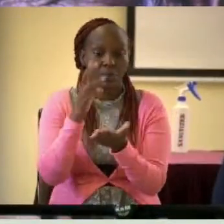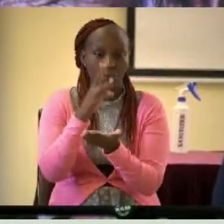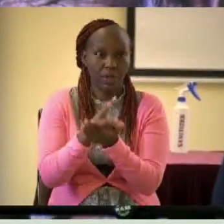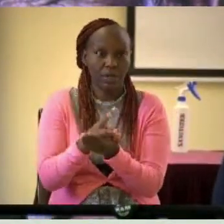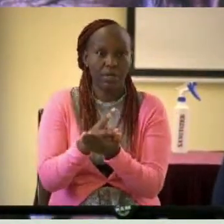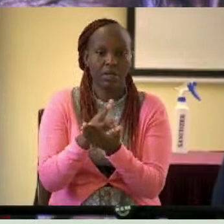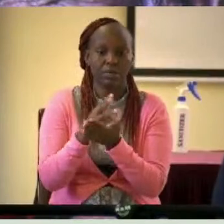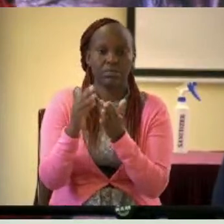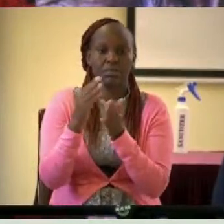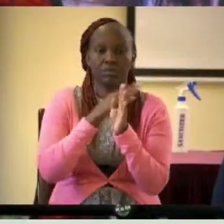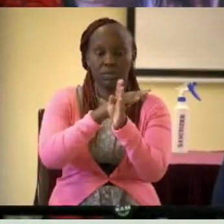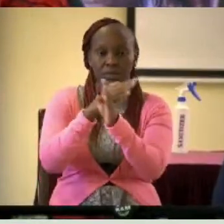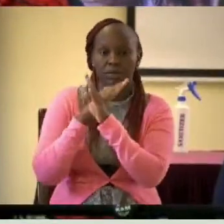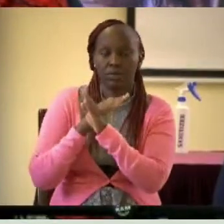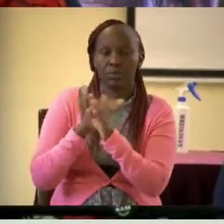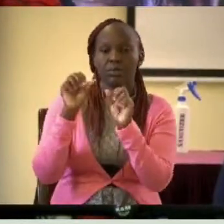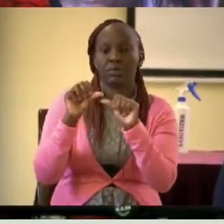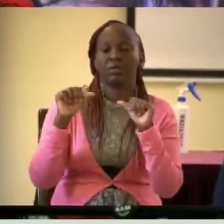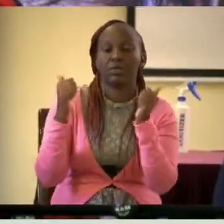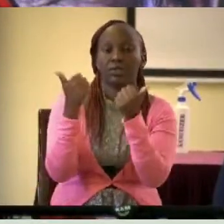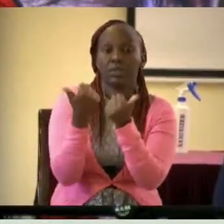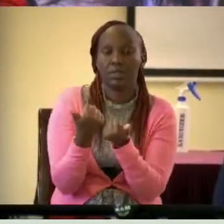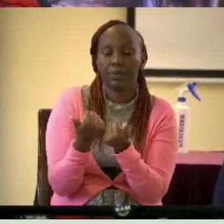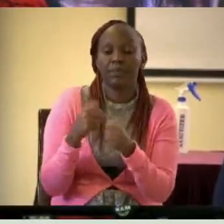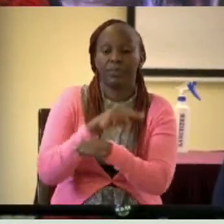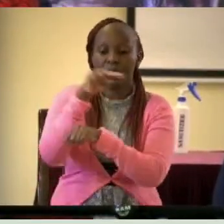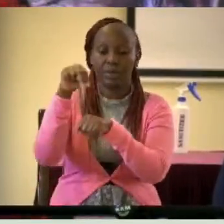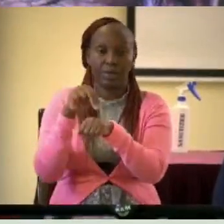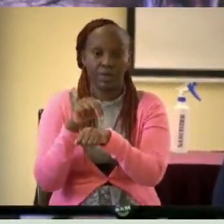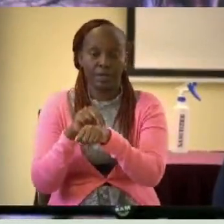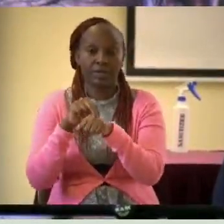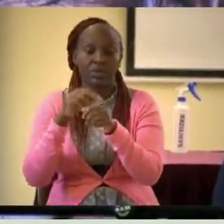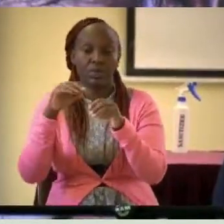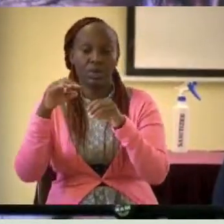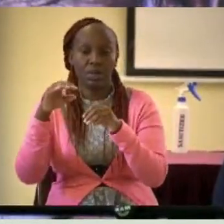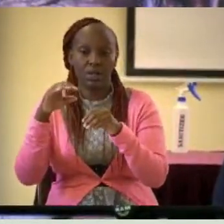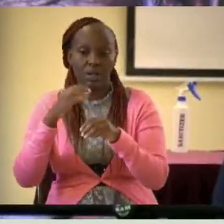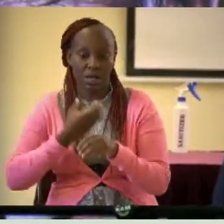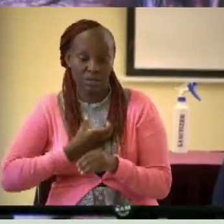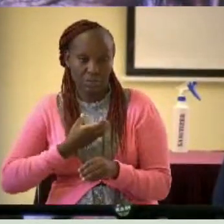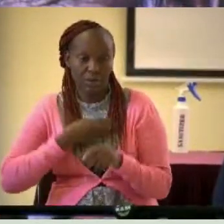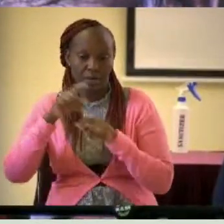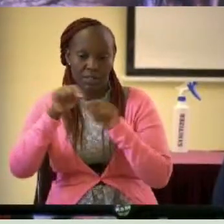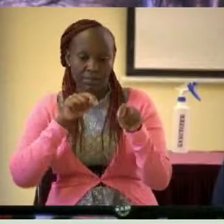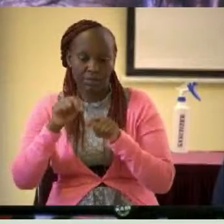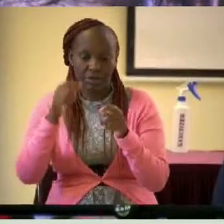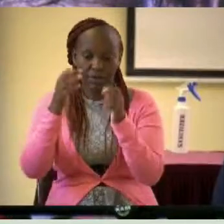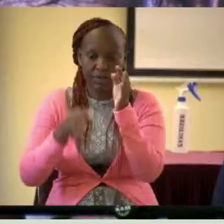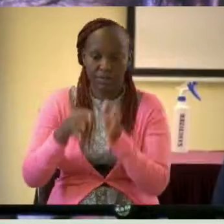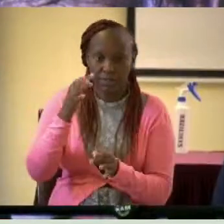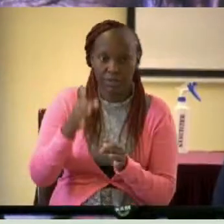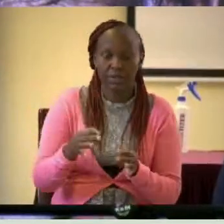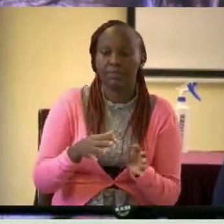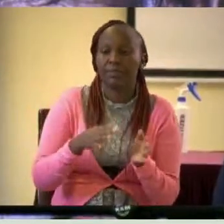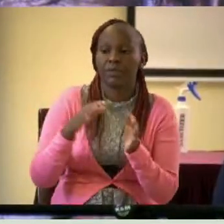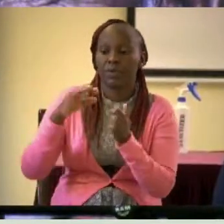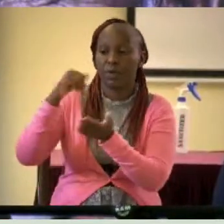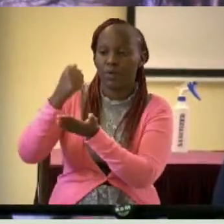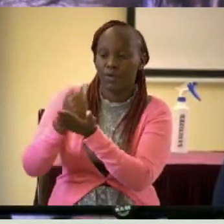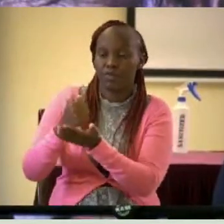Protection Agency, the National Council on Administration of Justice, the Office of